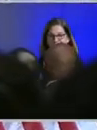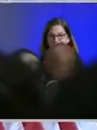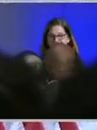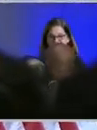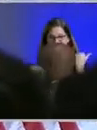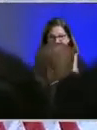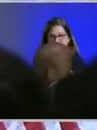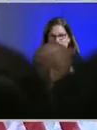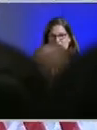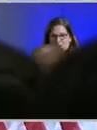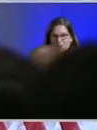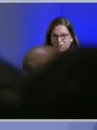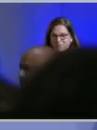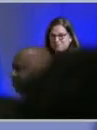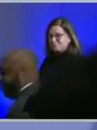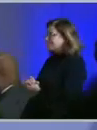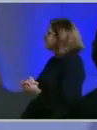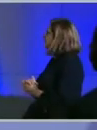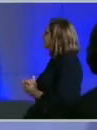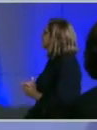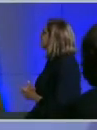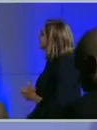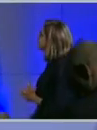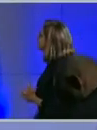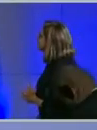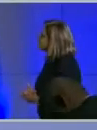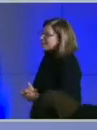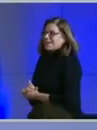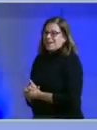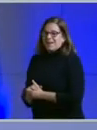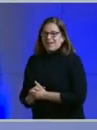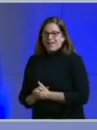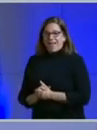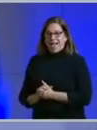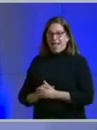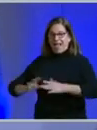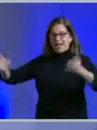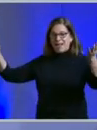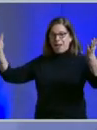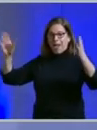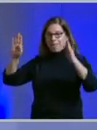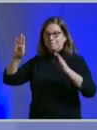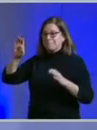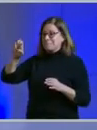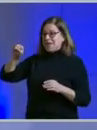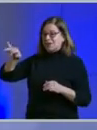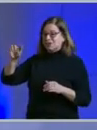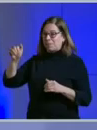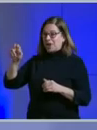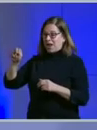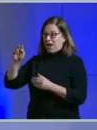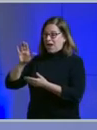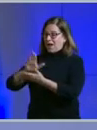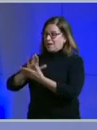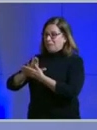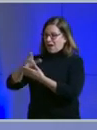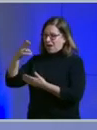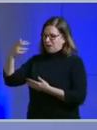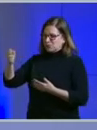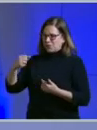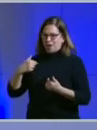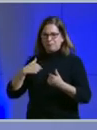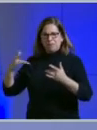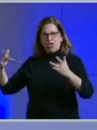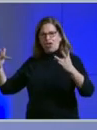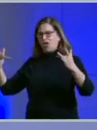Please have a seat. From our Benjamin Banneker Academic High School. I am just